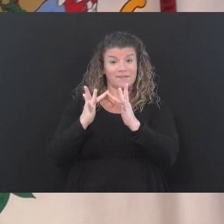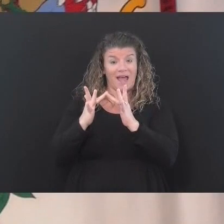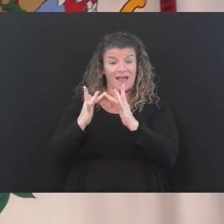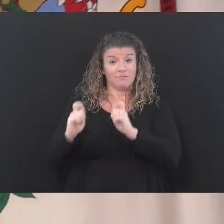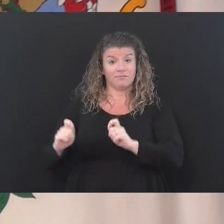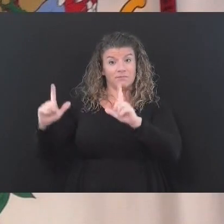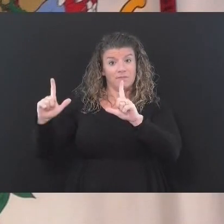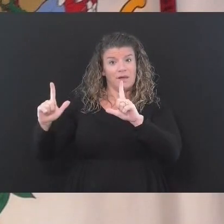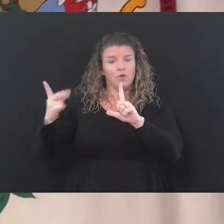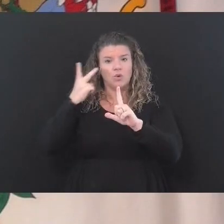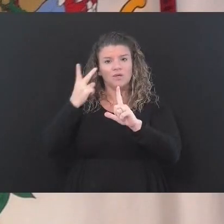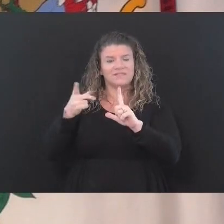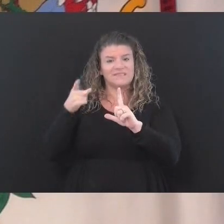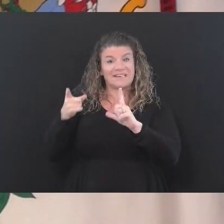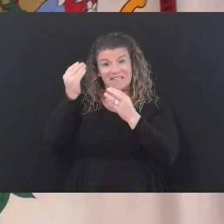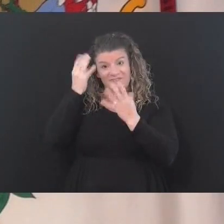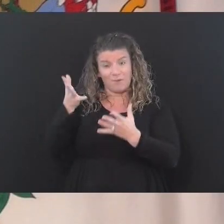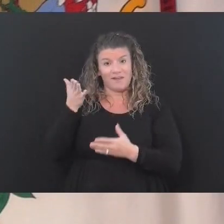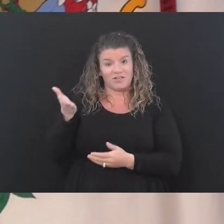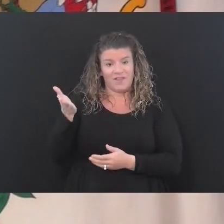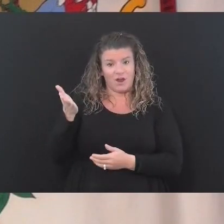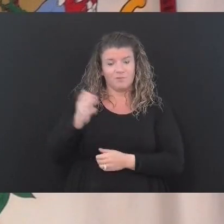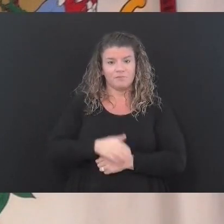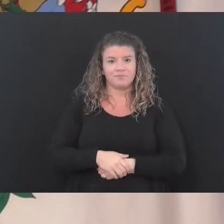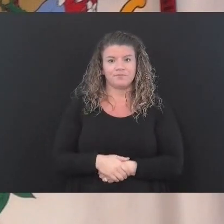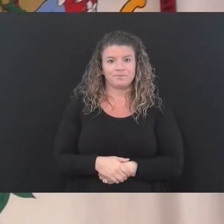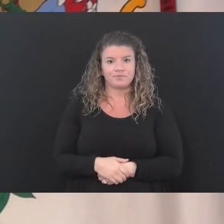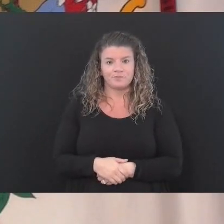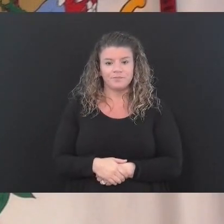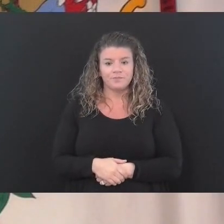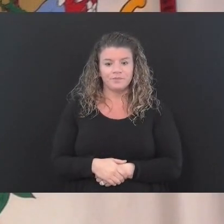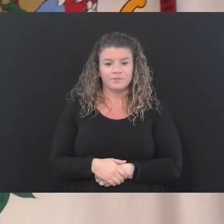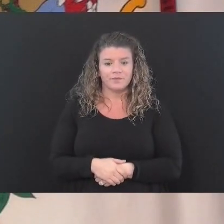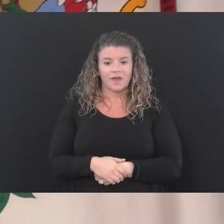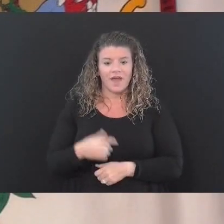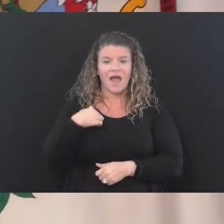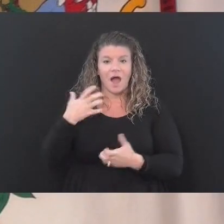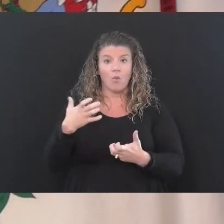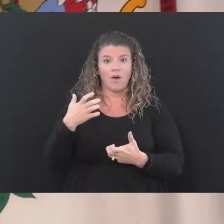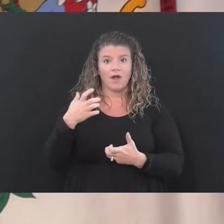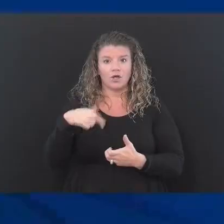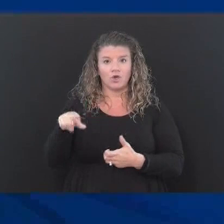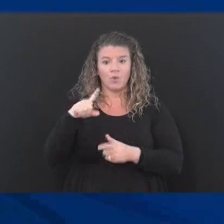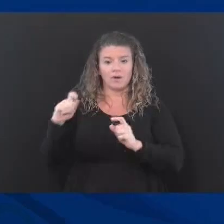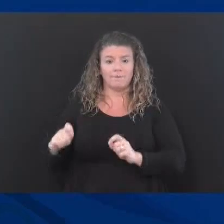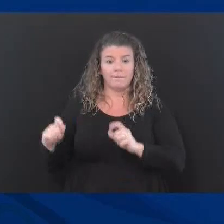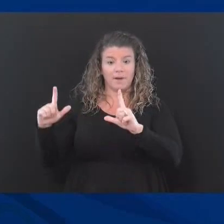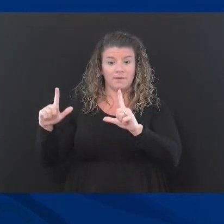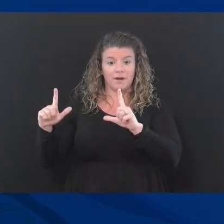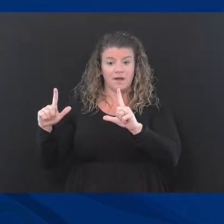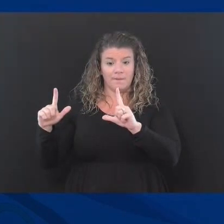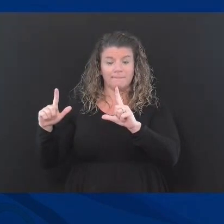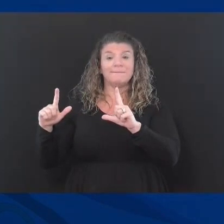or this posting. And Jordan, I'm going to wait on you just a second to put that up.